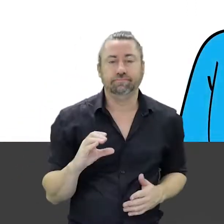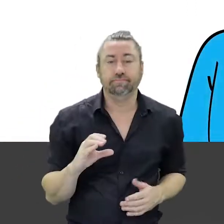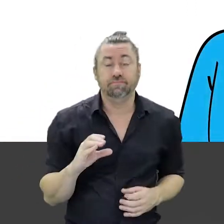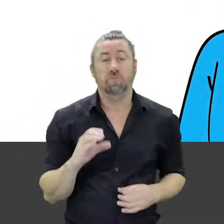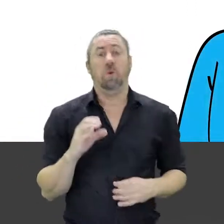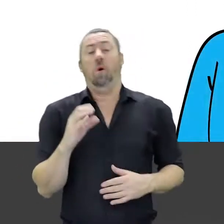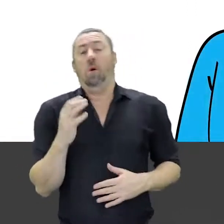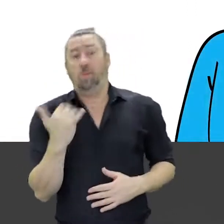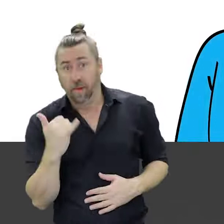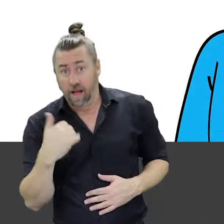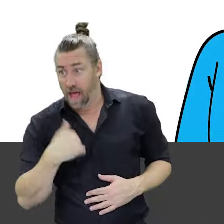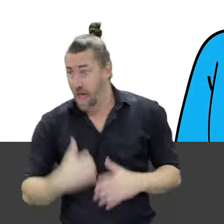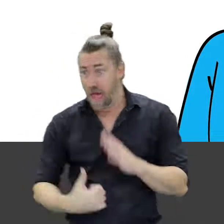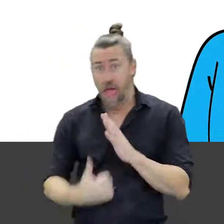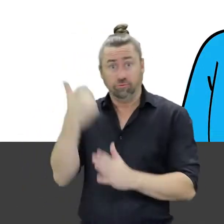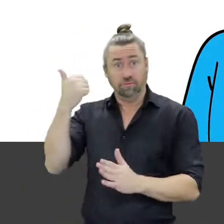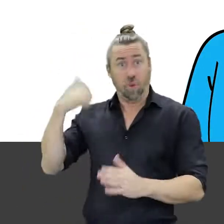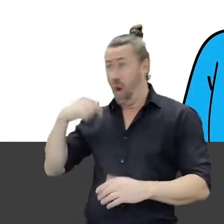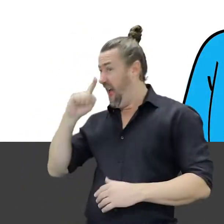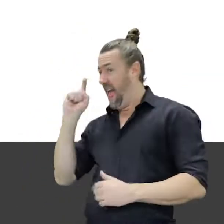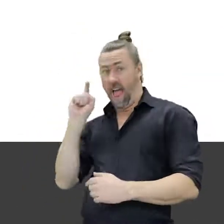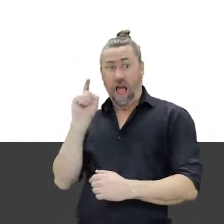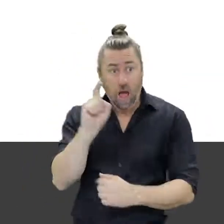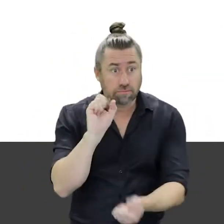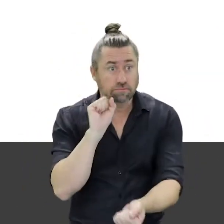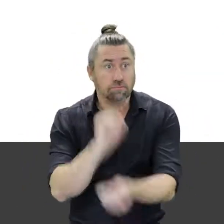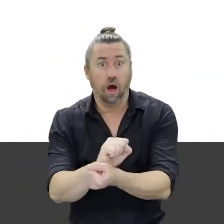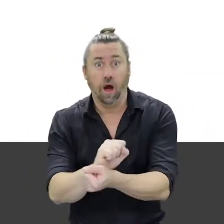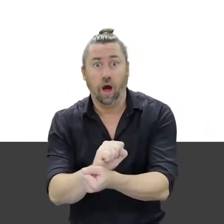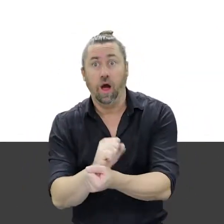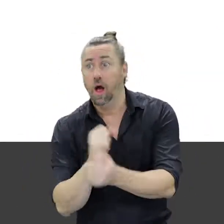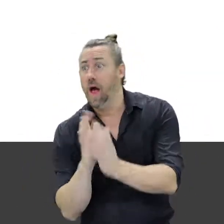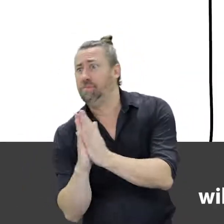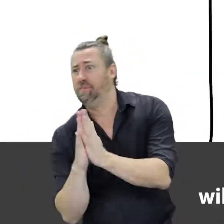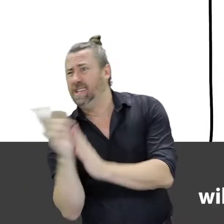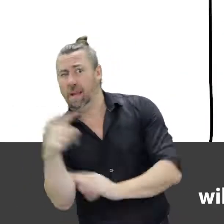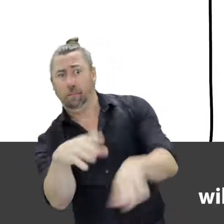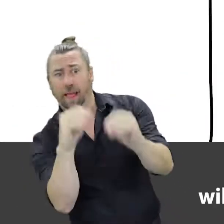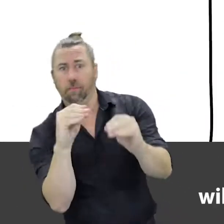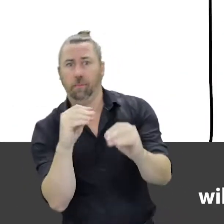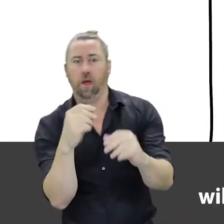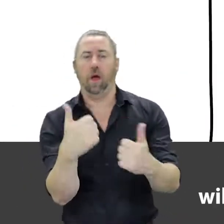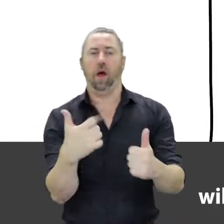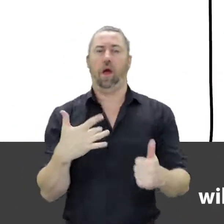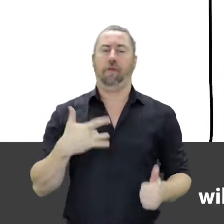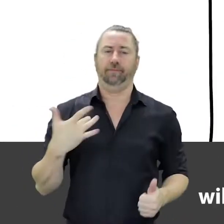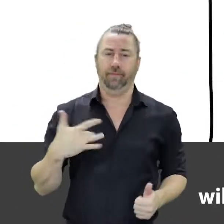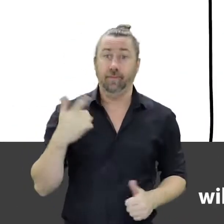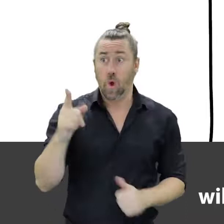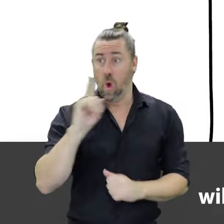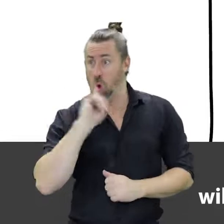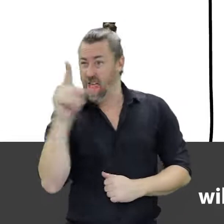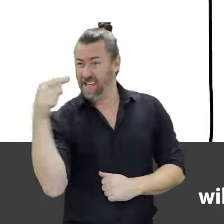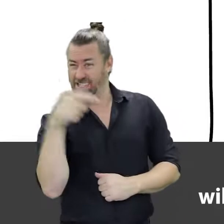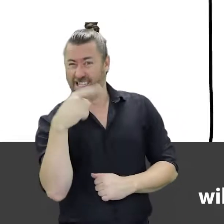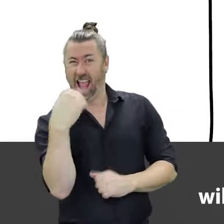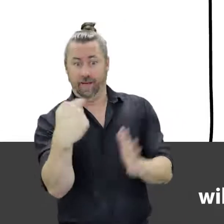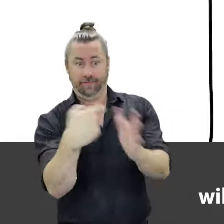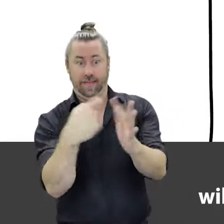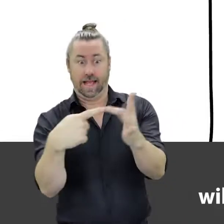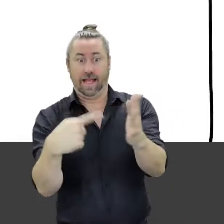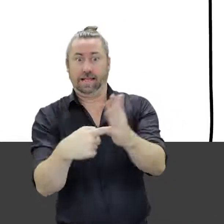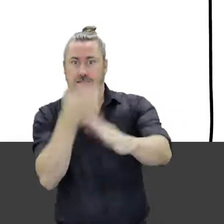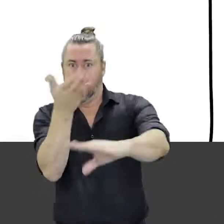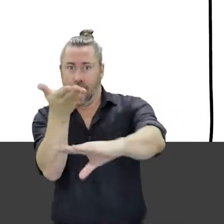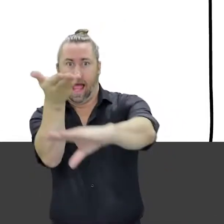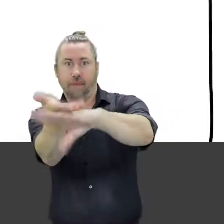who collects your pet on your behalf because you're not even home. A pet emergency kit will ensure that everything your pet needs